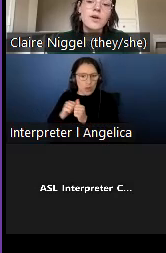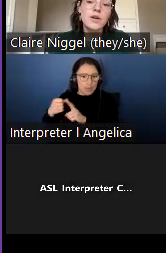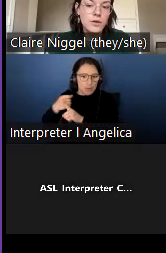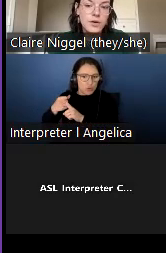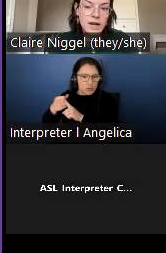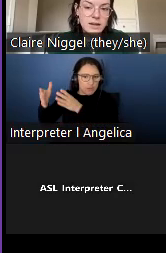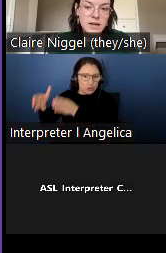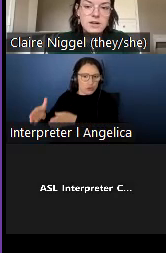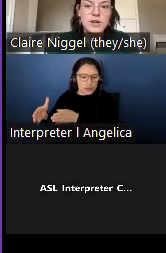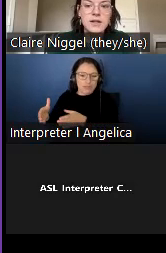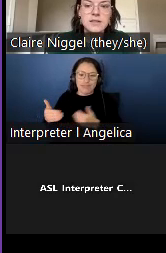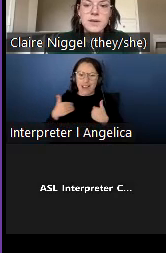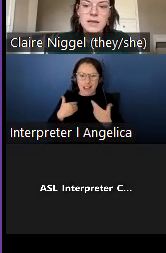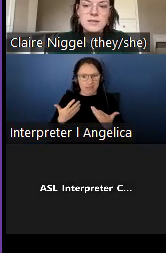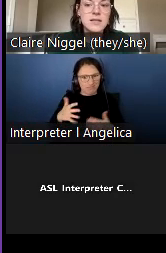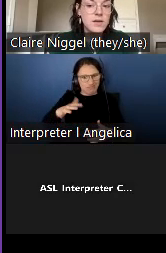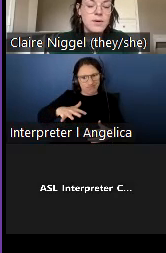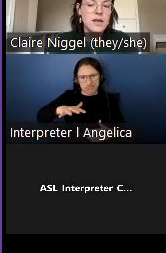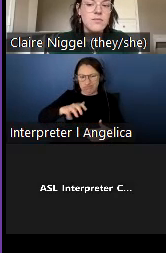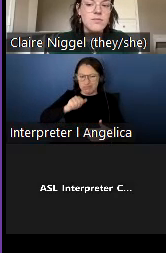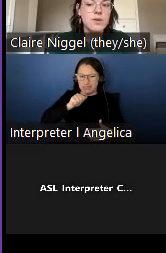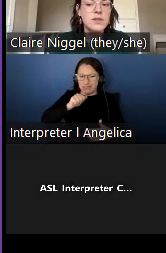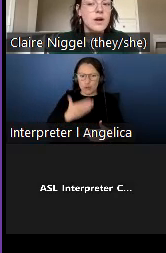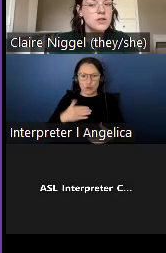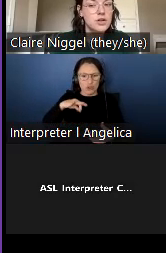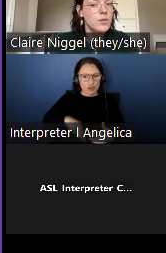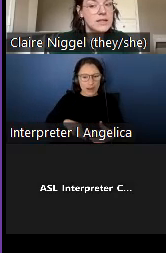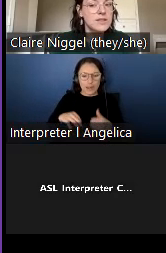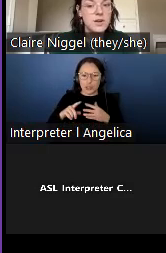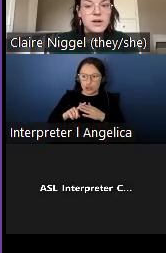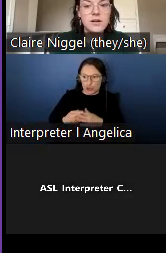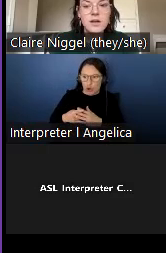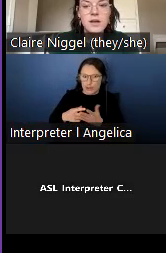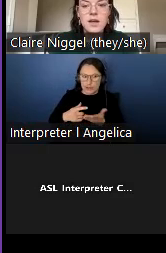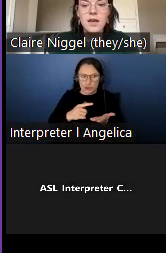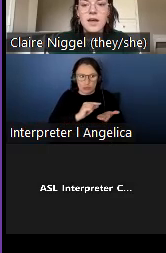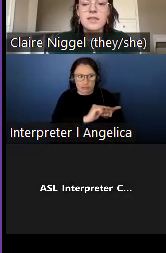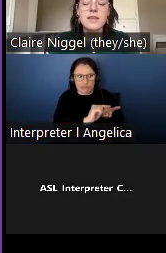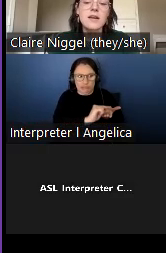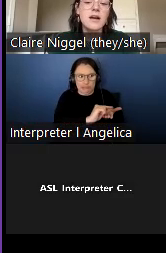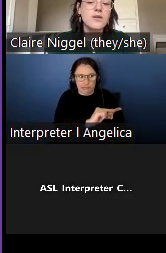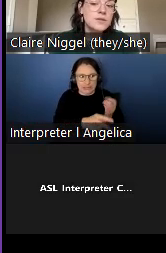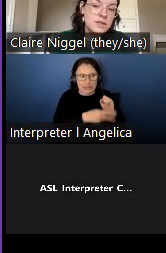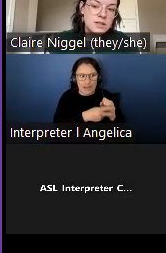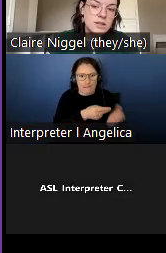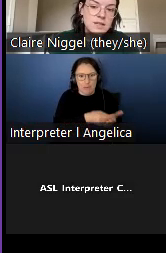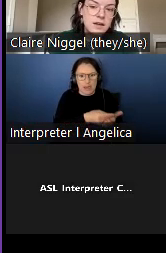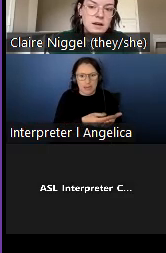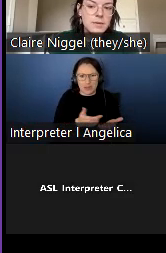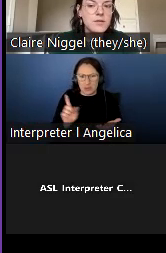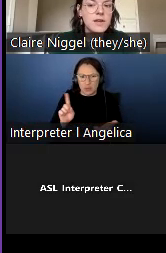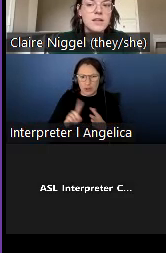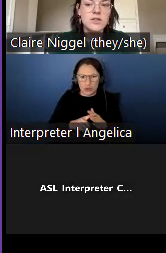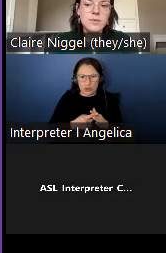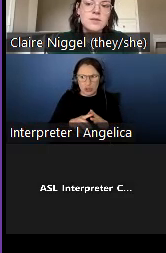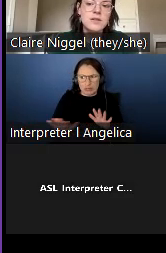poor or no credit and are trying to begin saving money, but they're unsure where to start. They do not use the terms